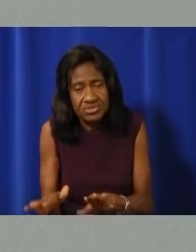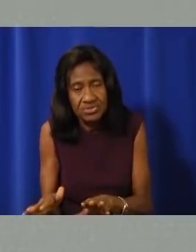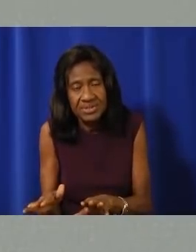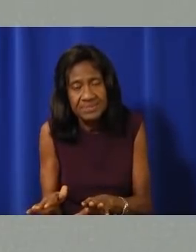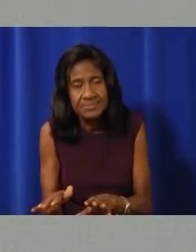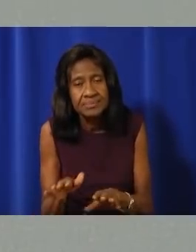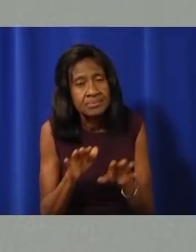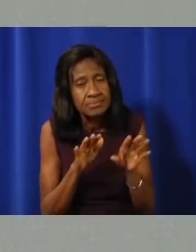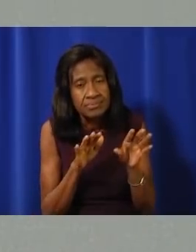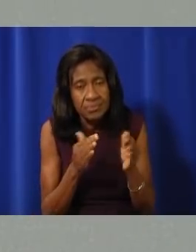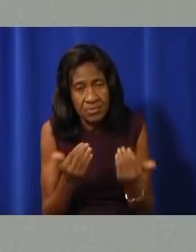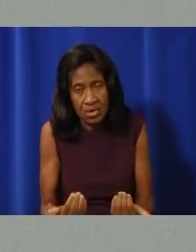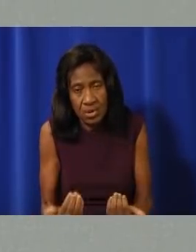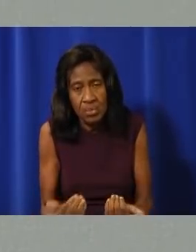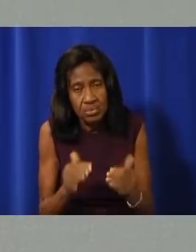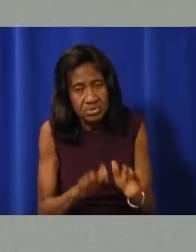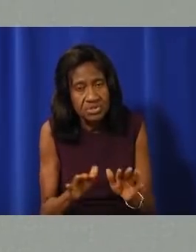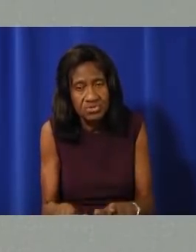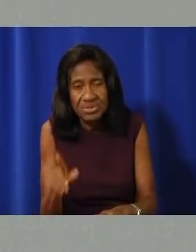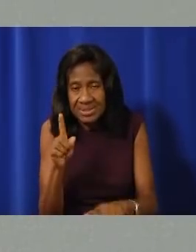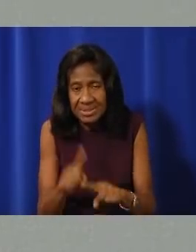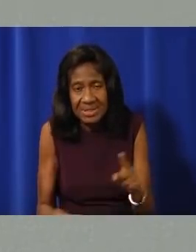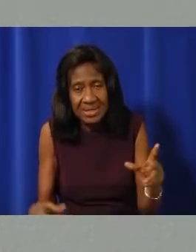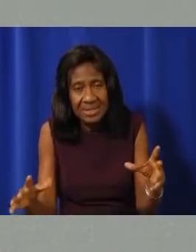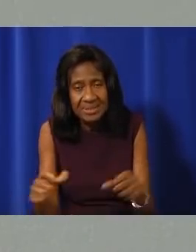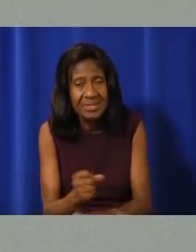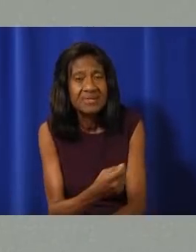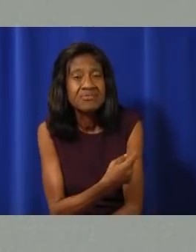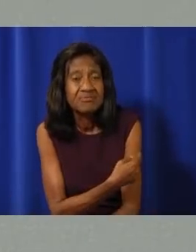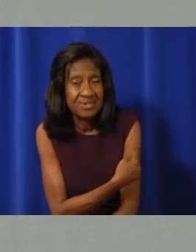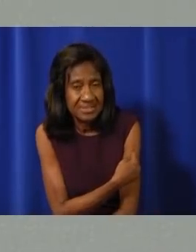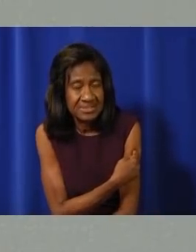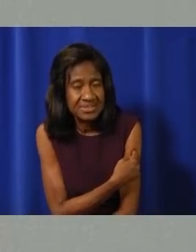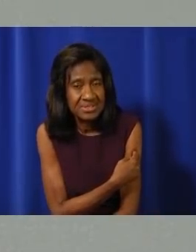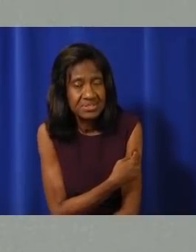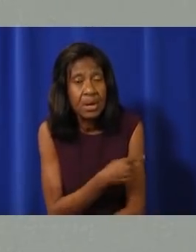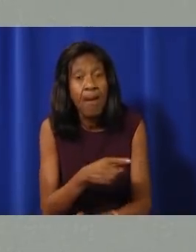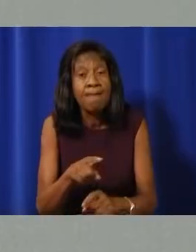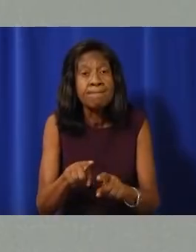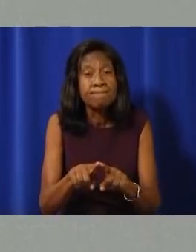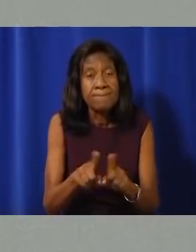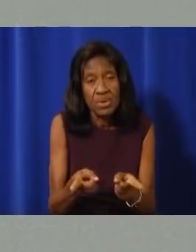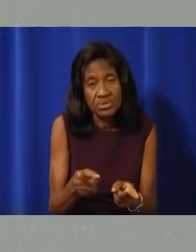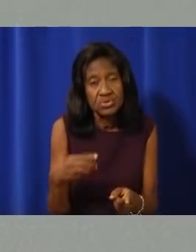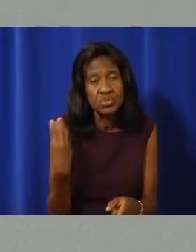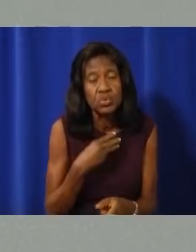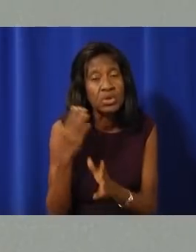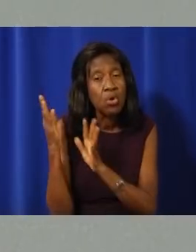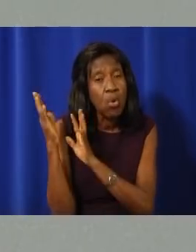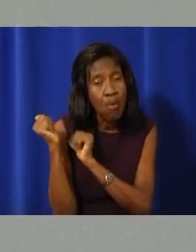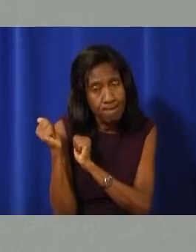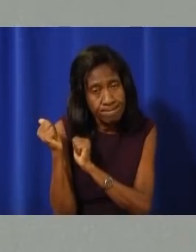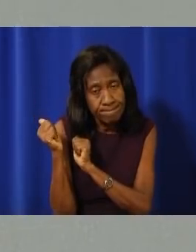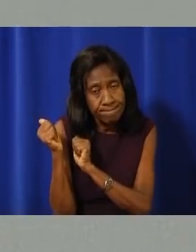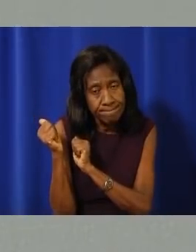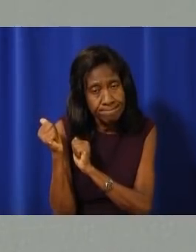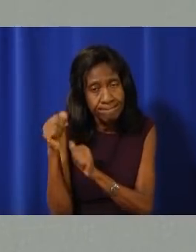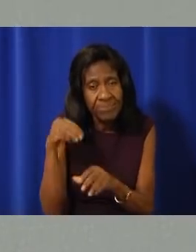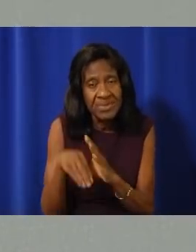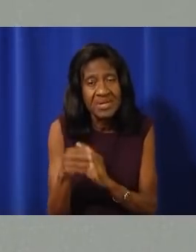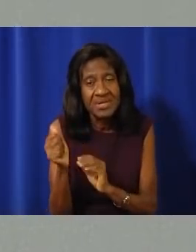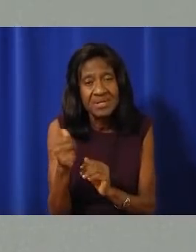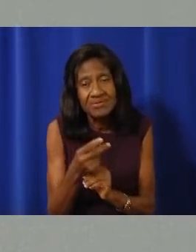this point. We are very much hoping that in the coming months we will be able to